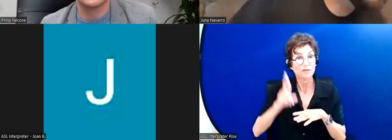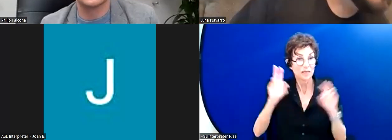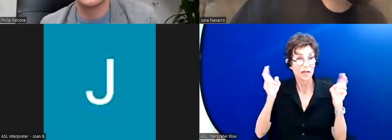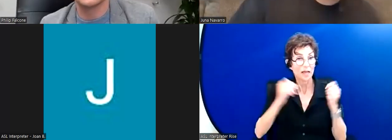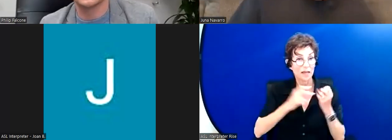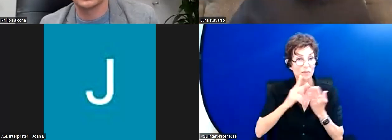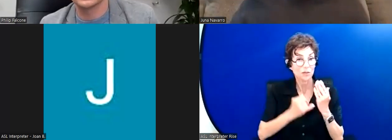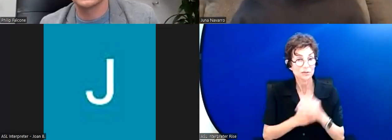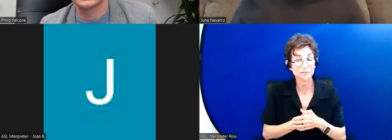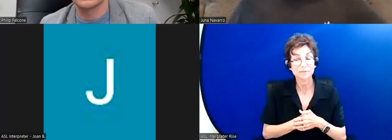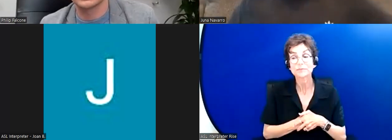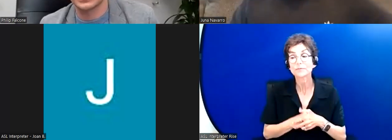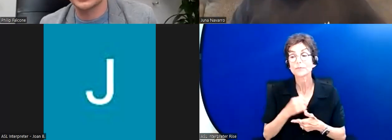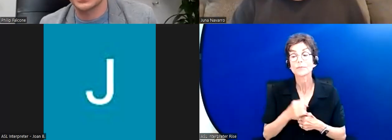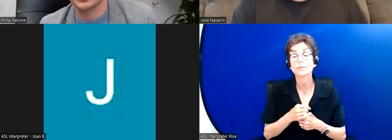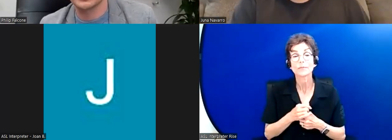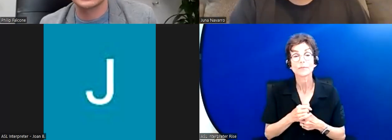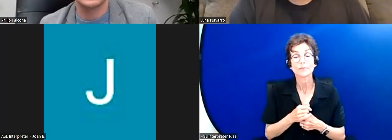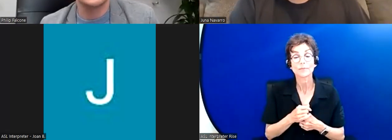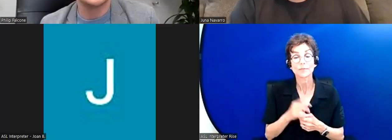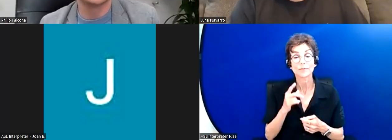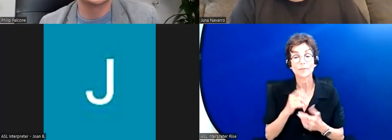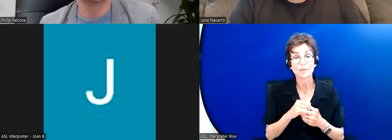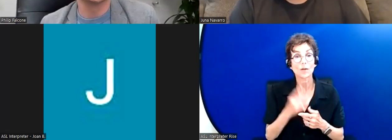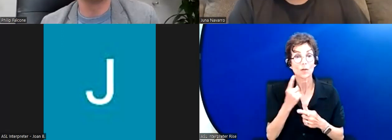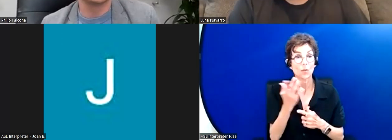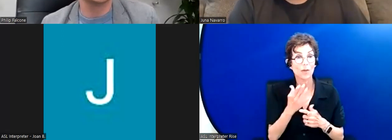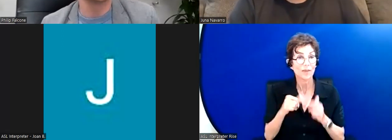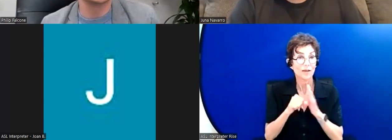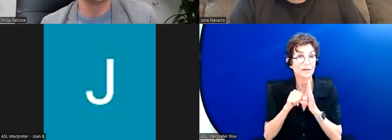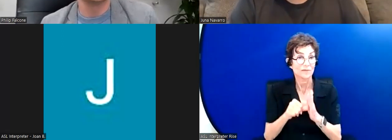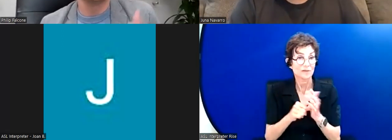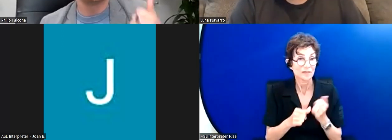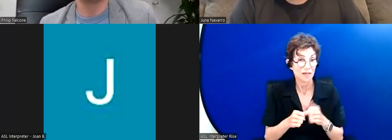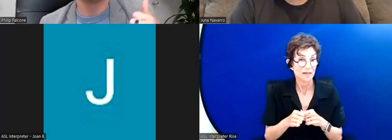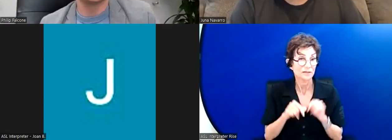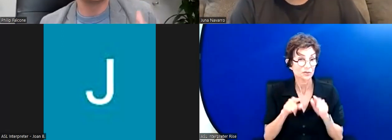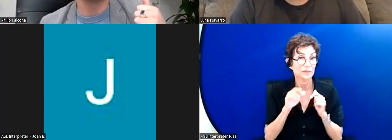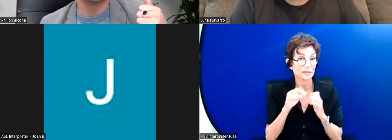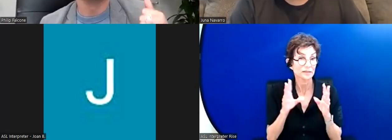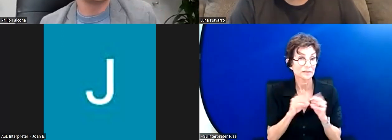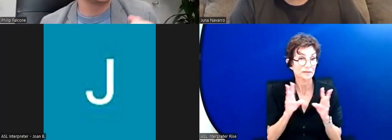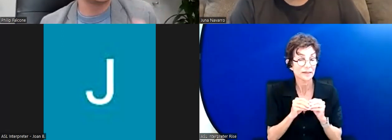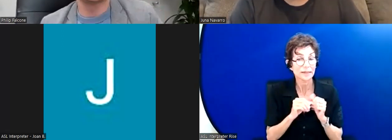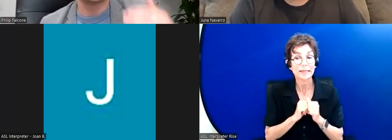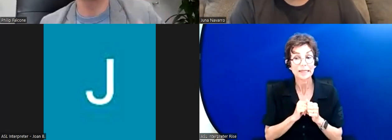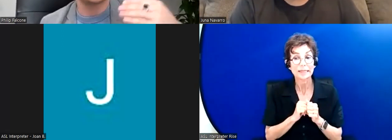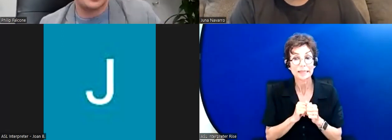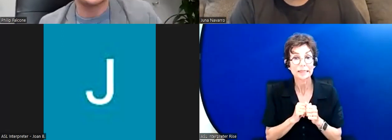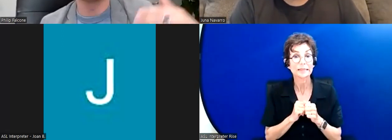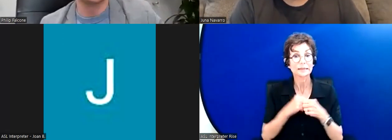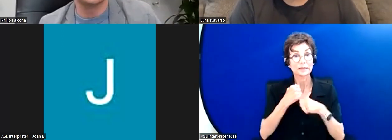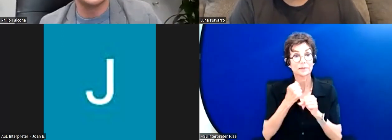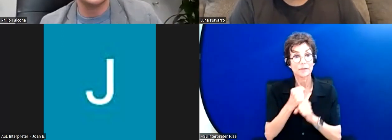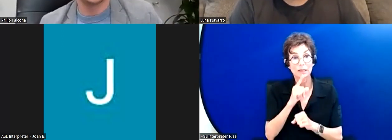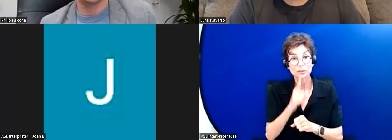over the course of our time together here, is that, for us, it was really important to make sure that we that things are happening,